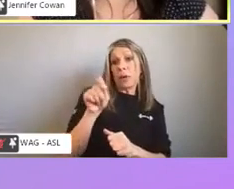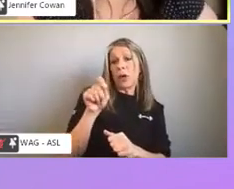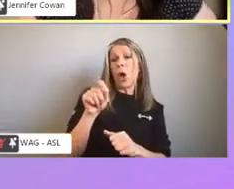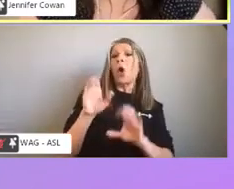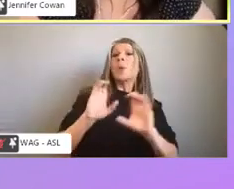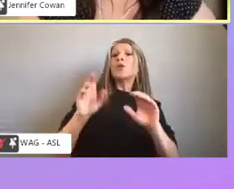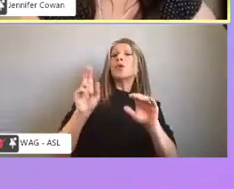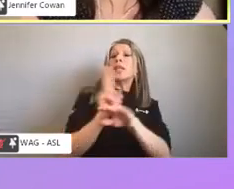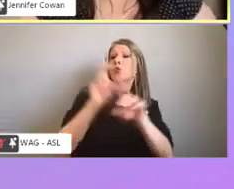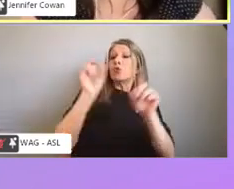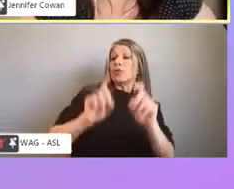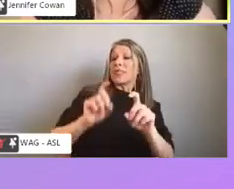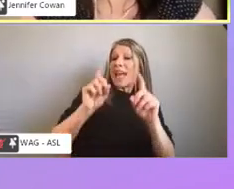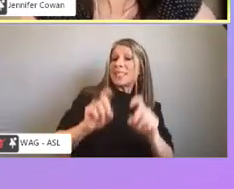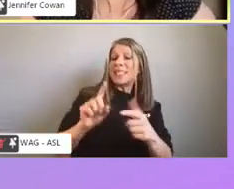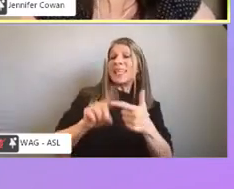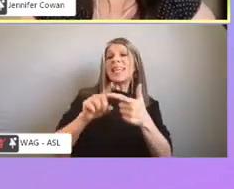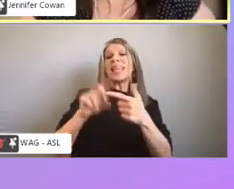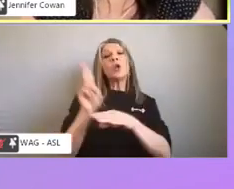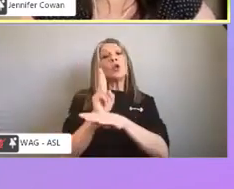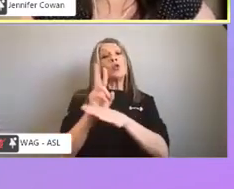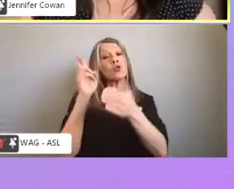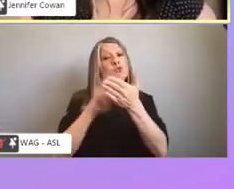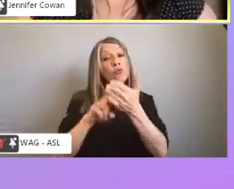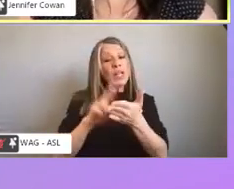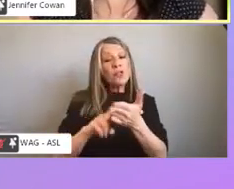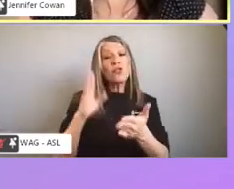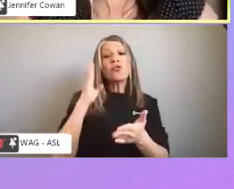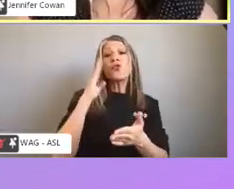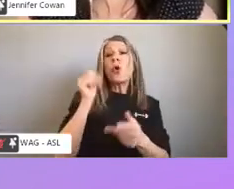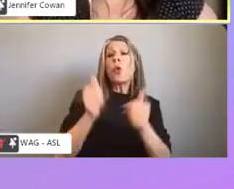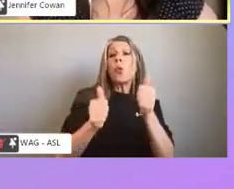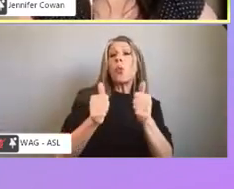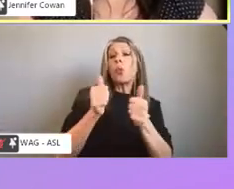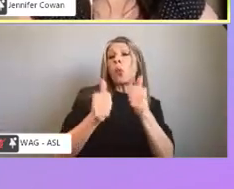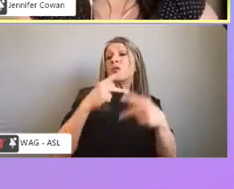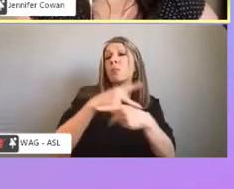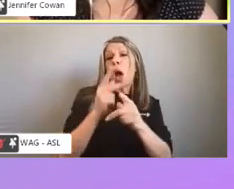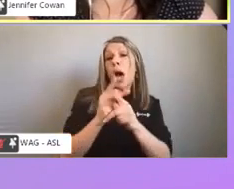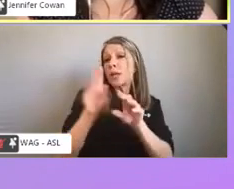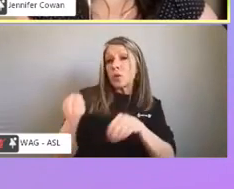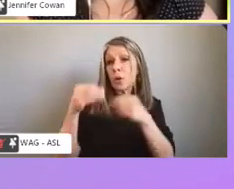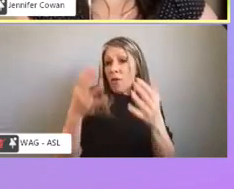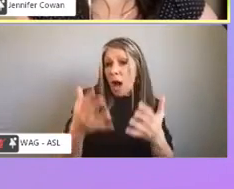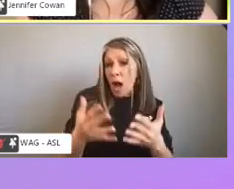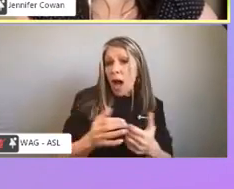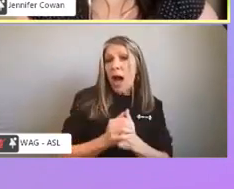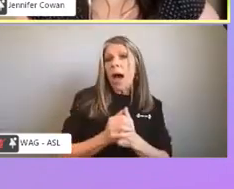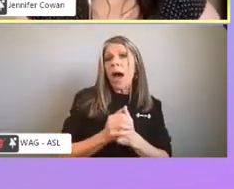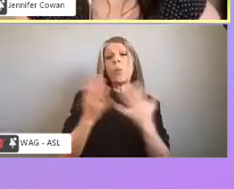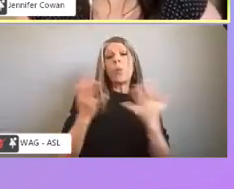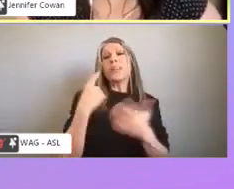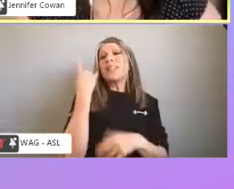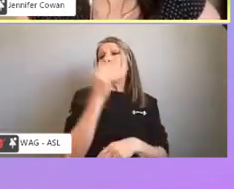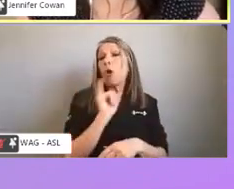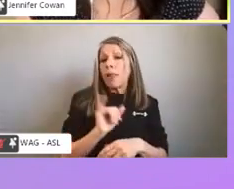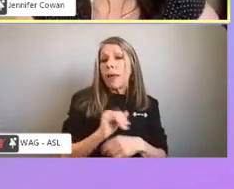testing on our products? Are we doing user research to know what products or to provide in the first place, or what they could look like?